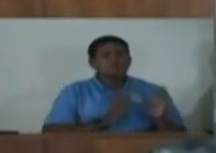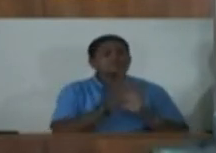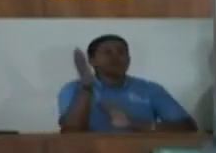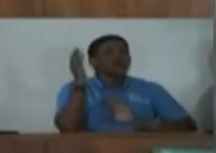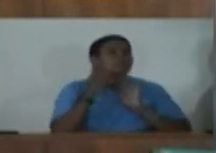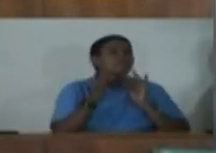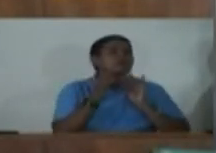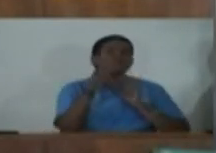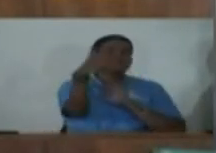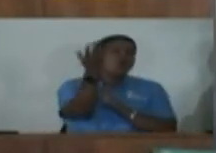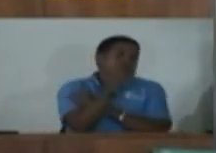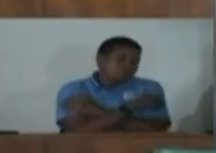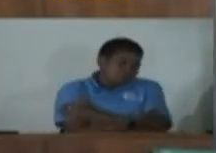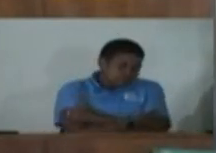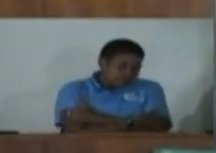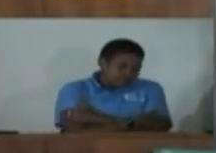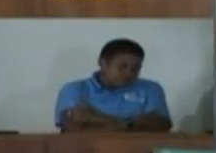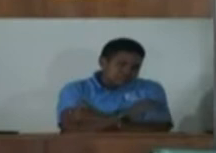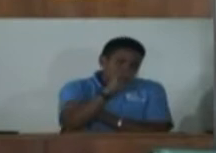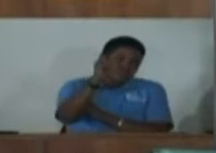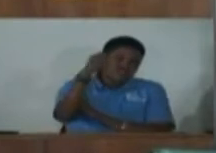this.